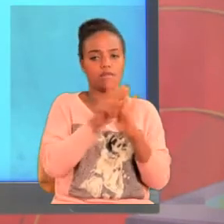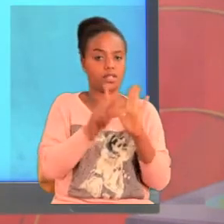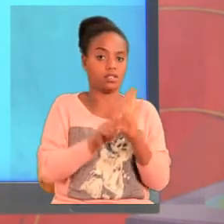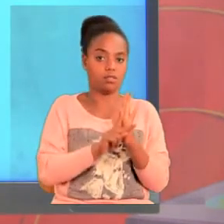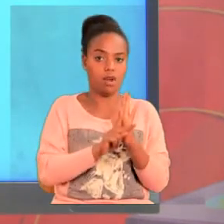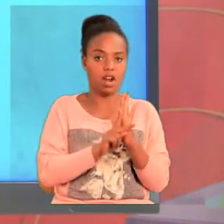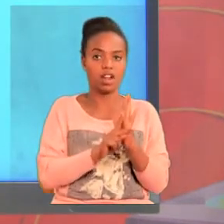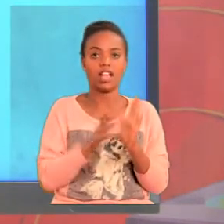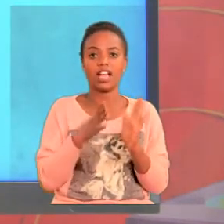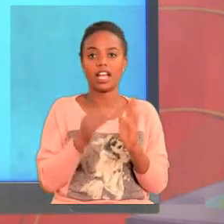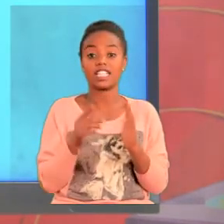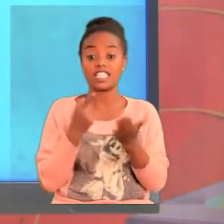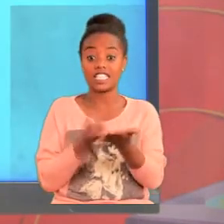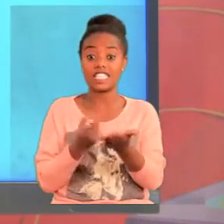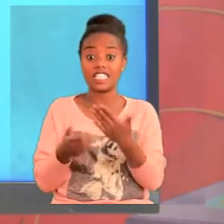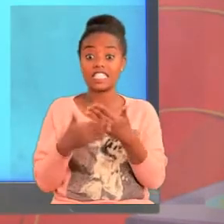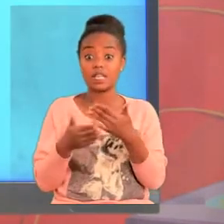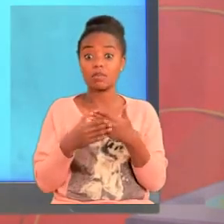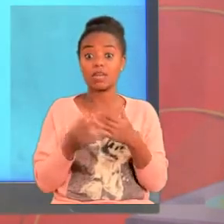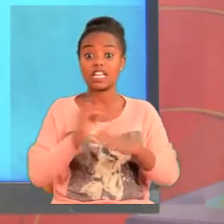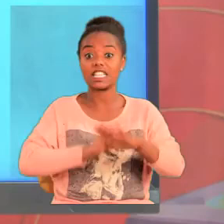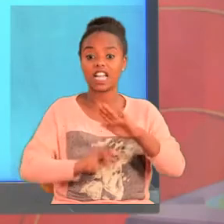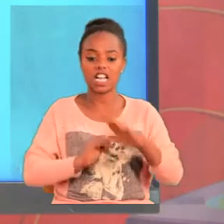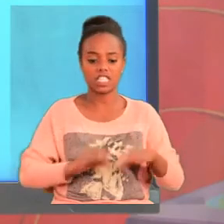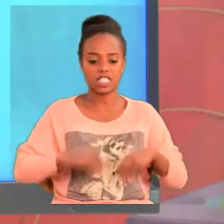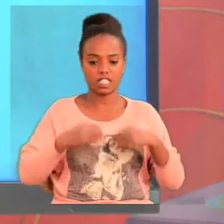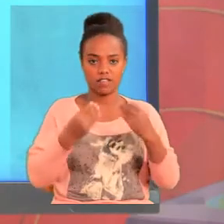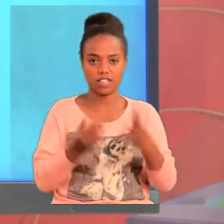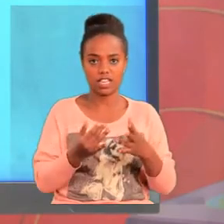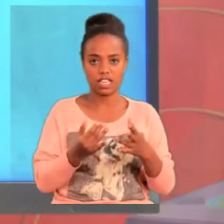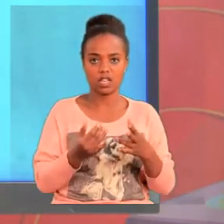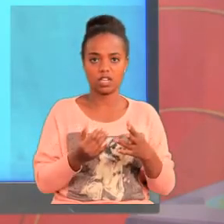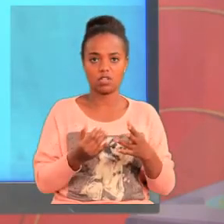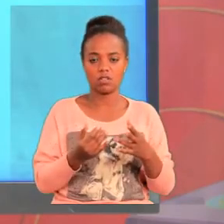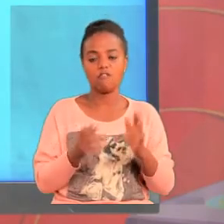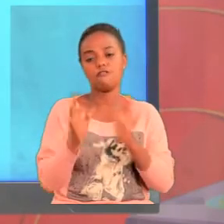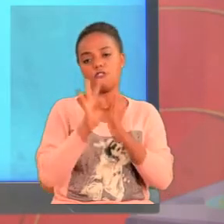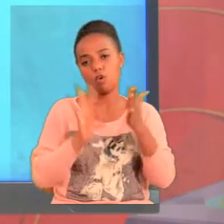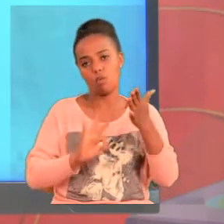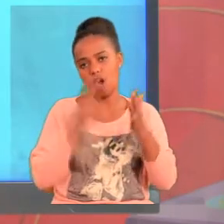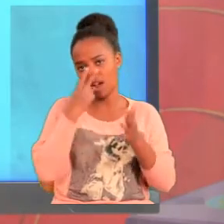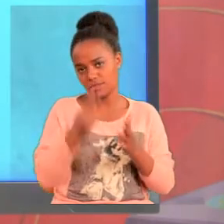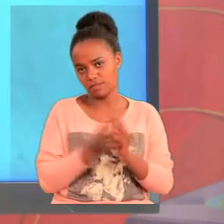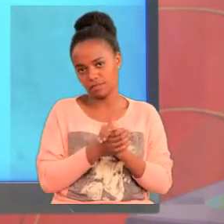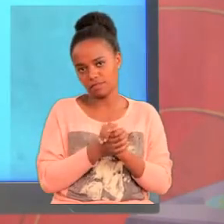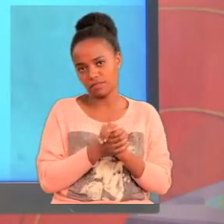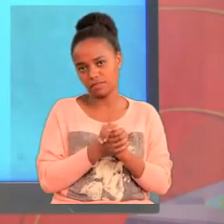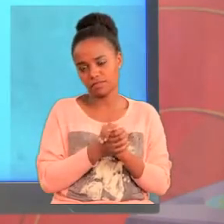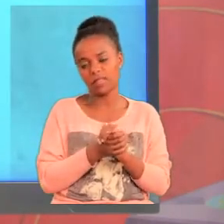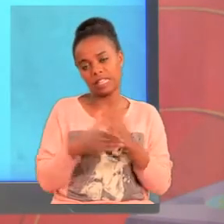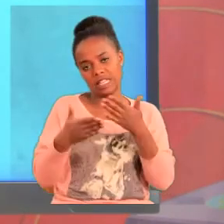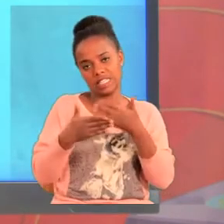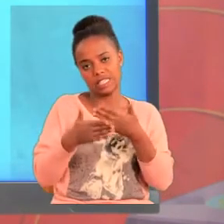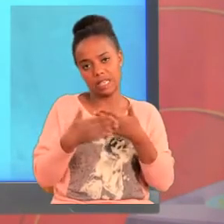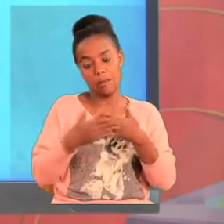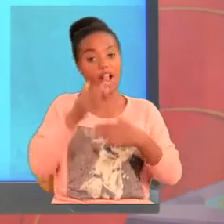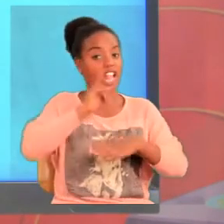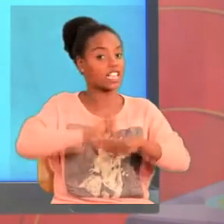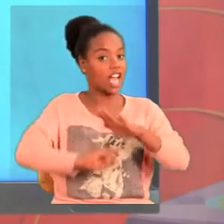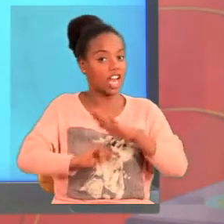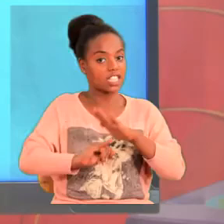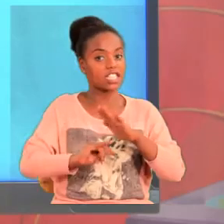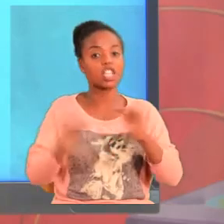And this simple interest is given by this equation. Simple interest is equal